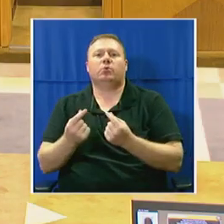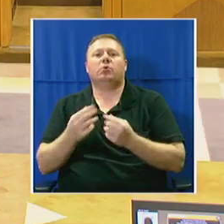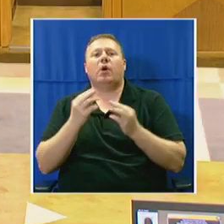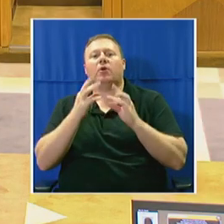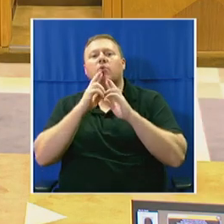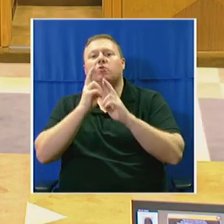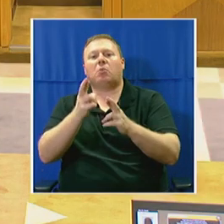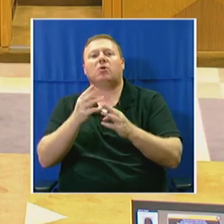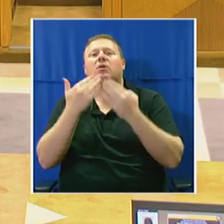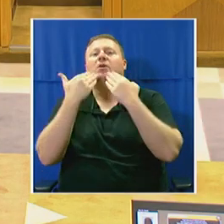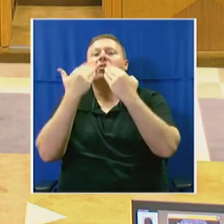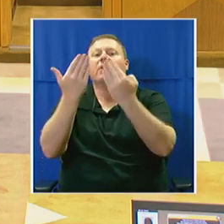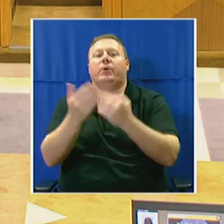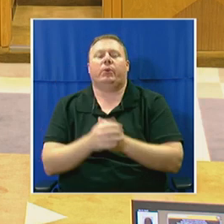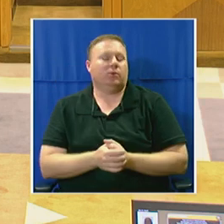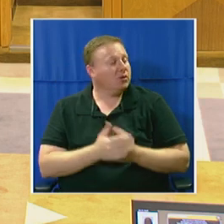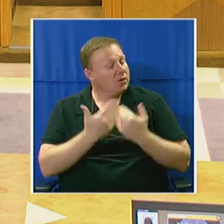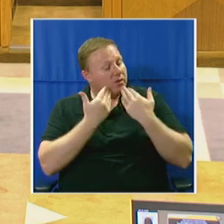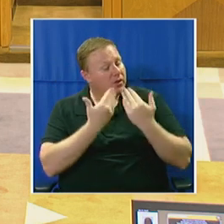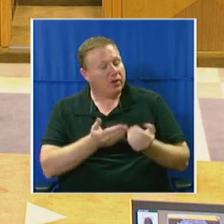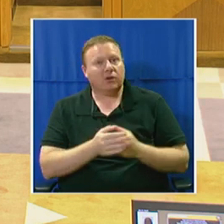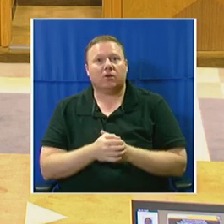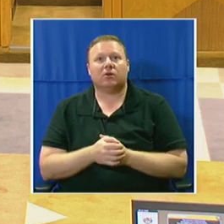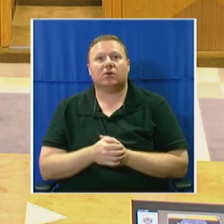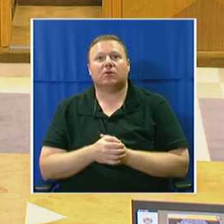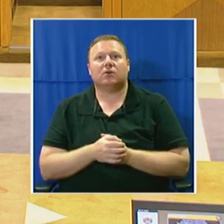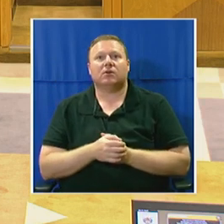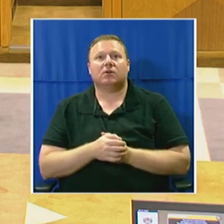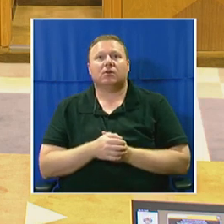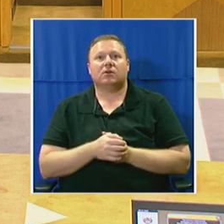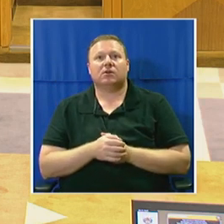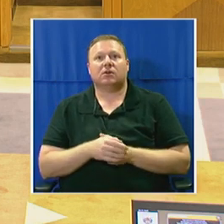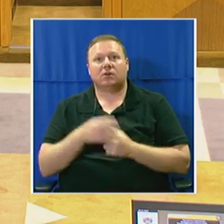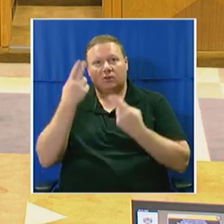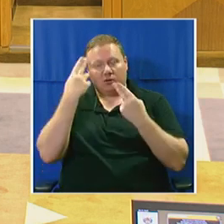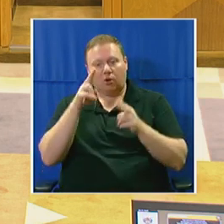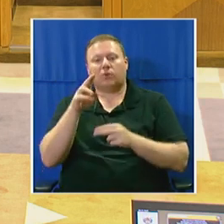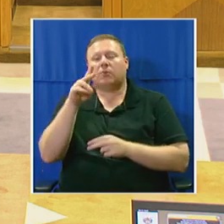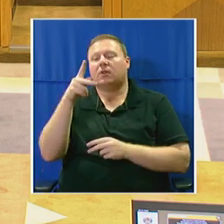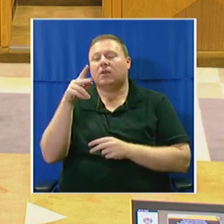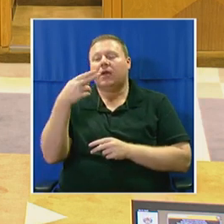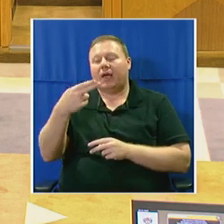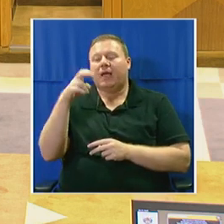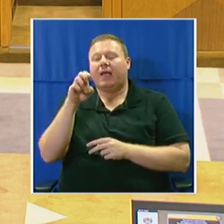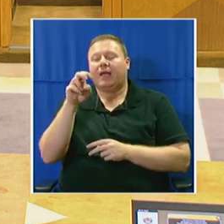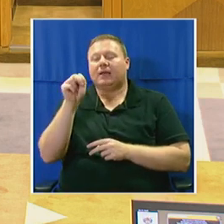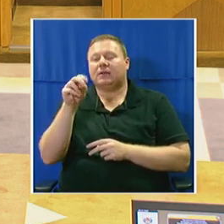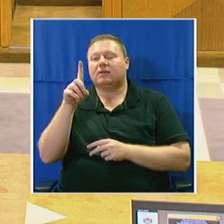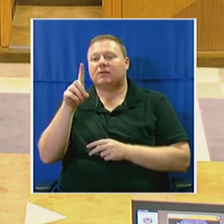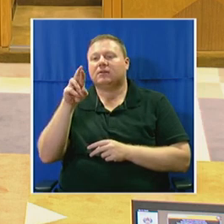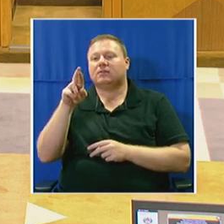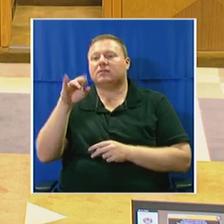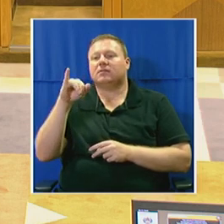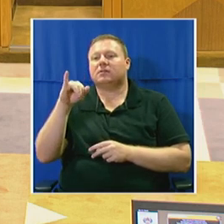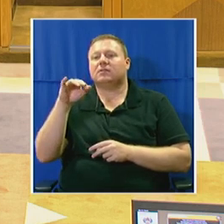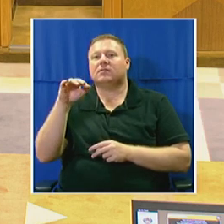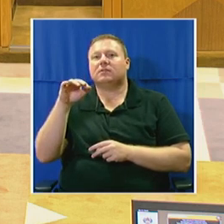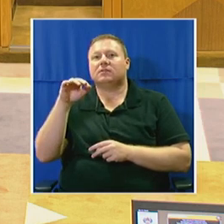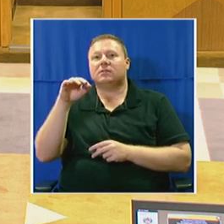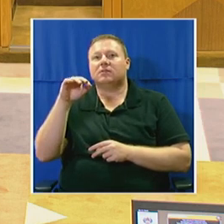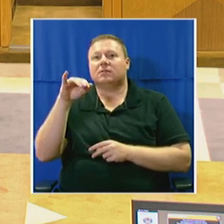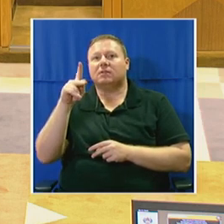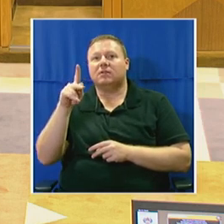being waged against our loved ones let us rise as a society roll our sleeves and give the perpetrators a well